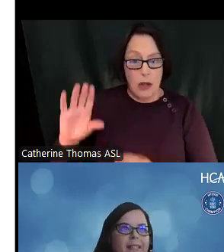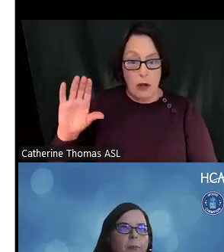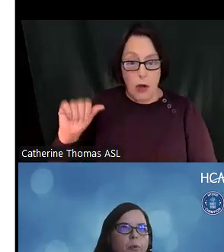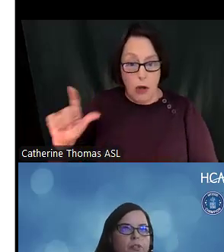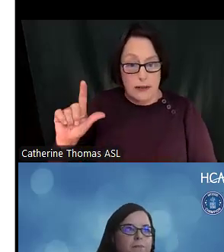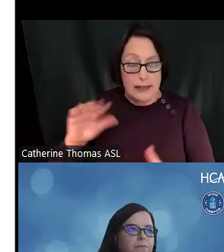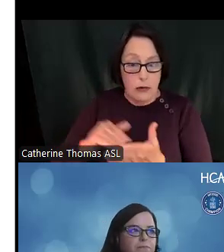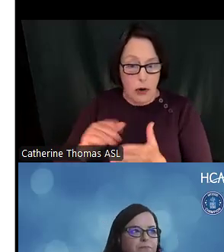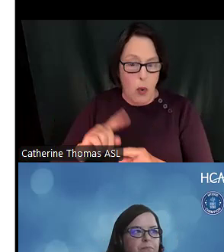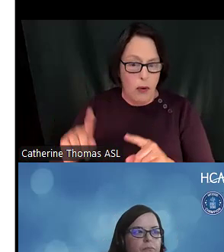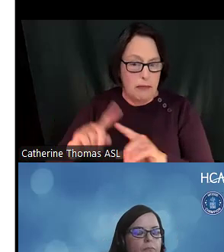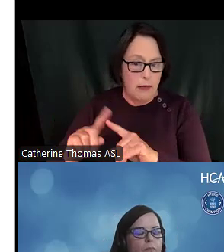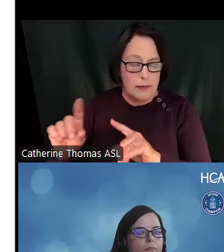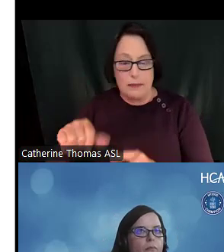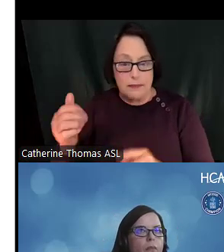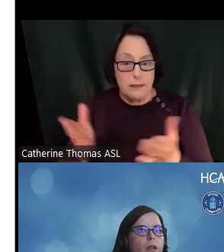few examples.